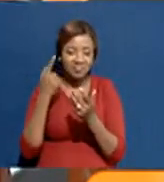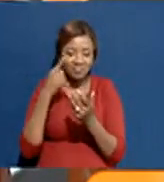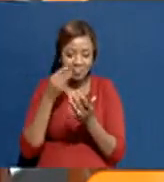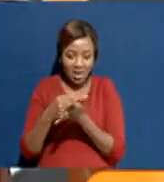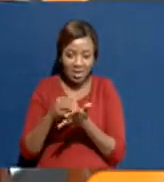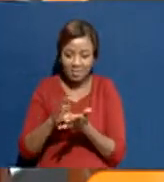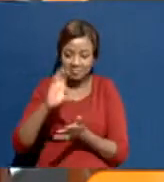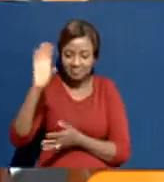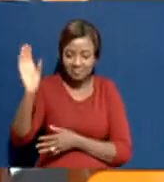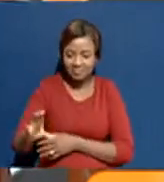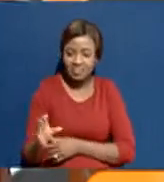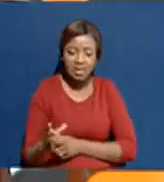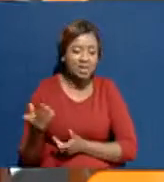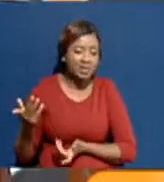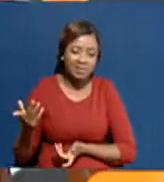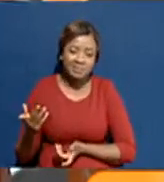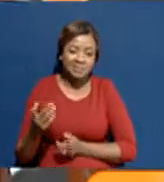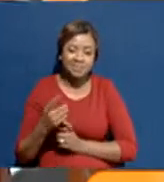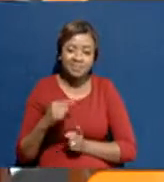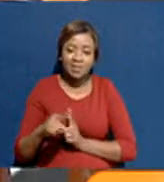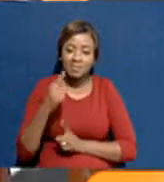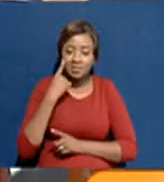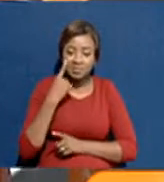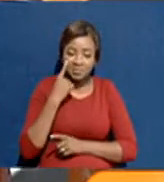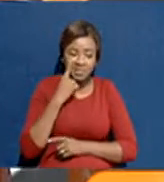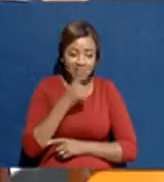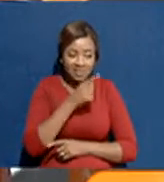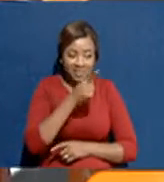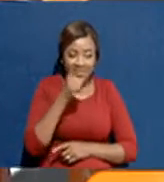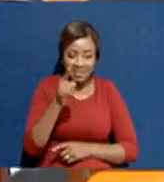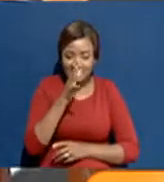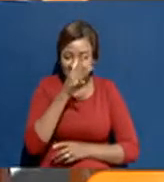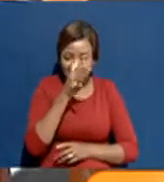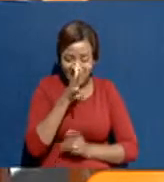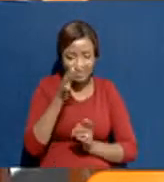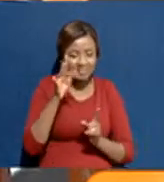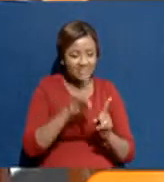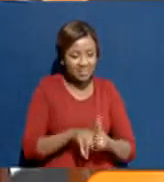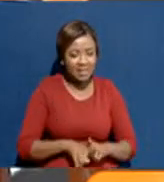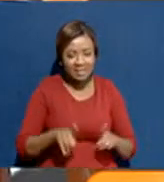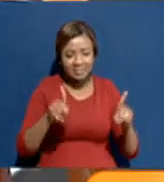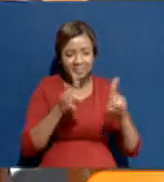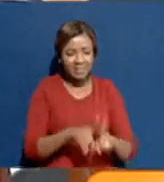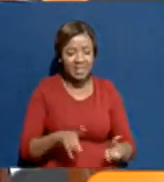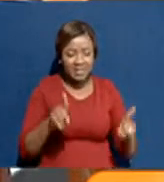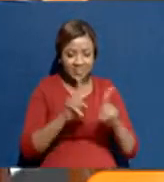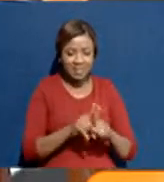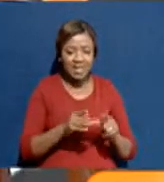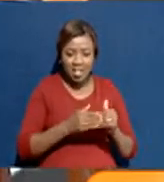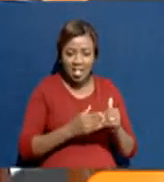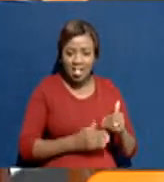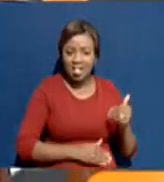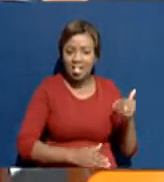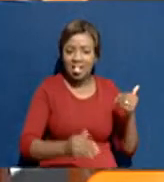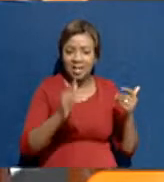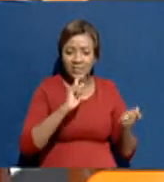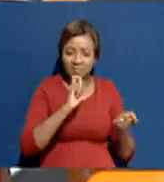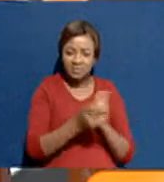and you see some of these lies were repeated so often that it acquired the character of